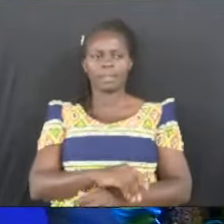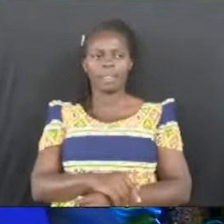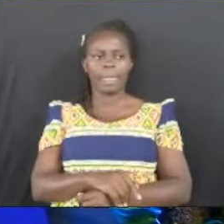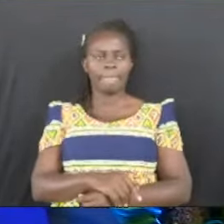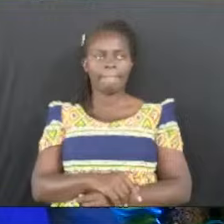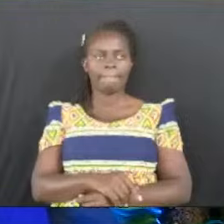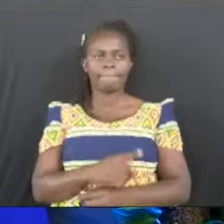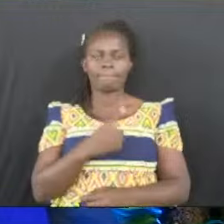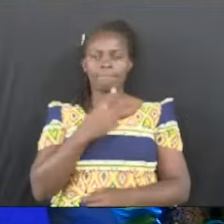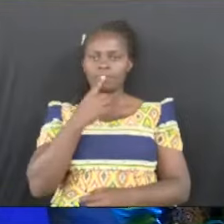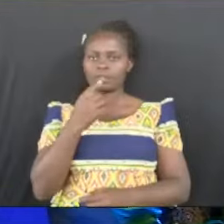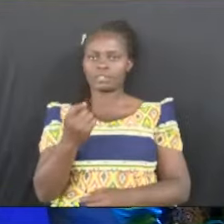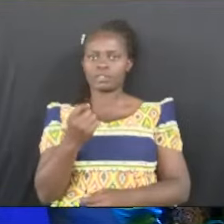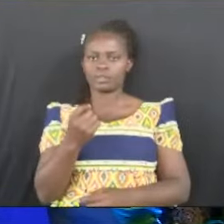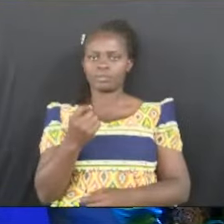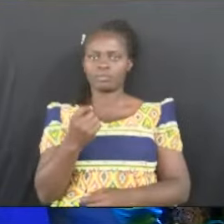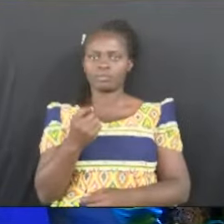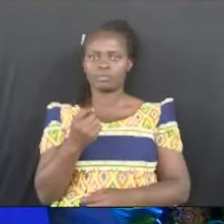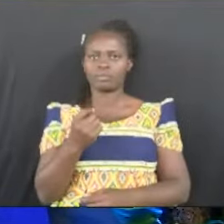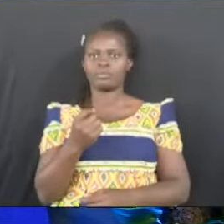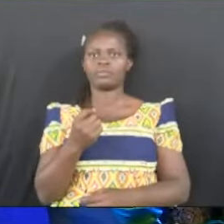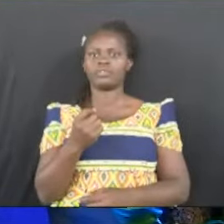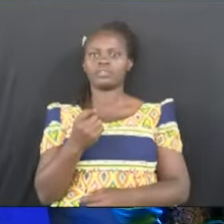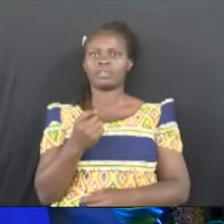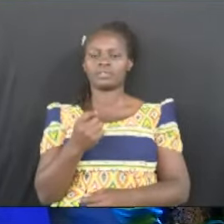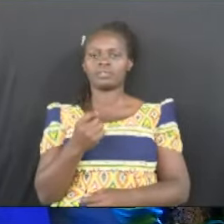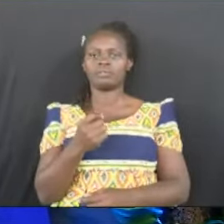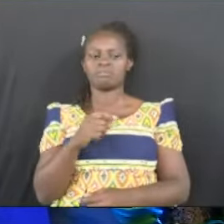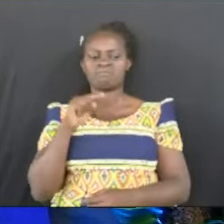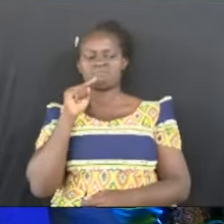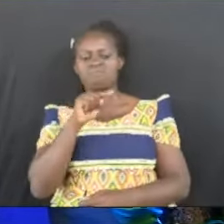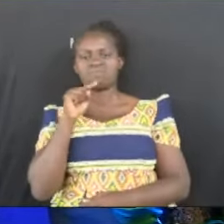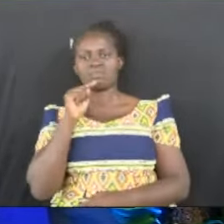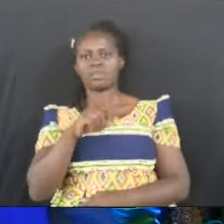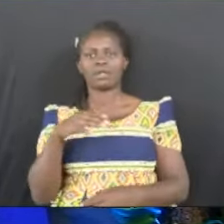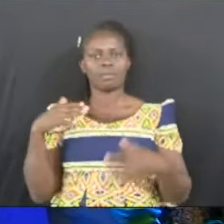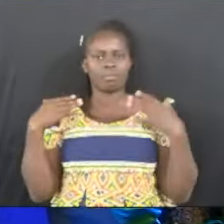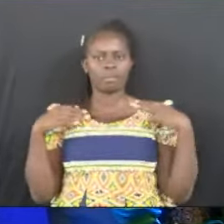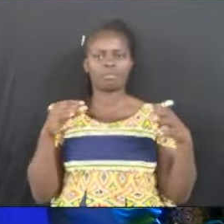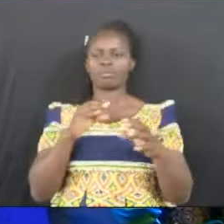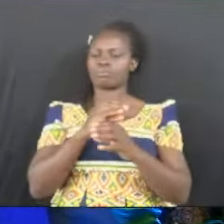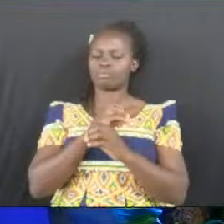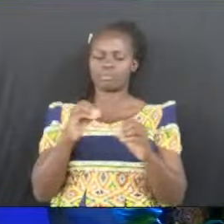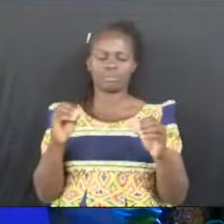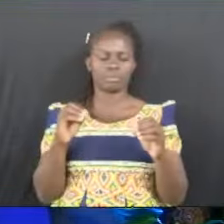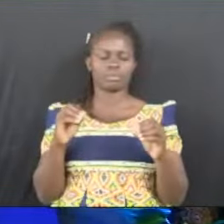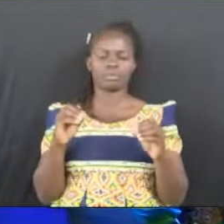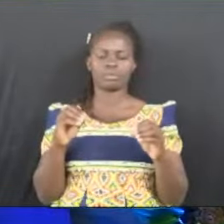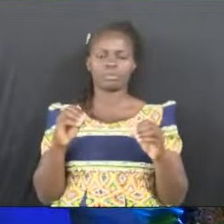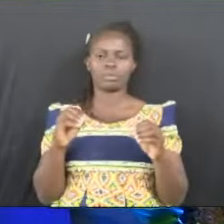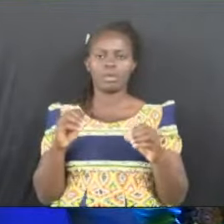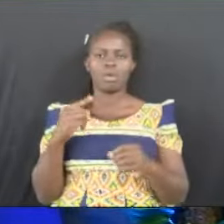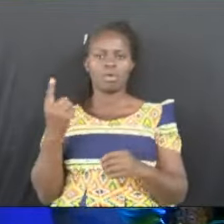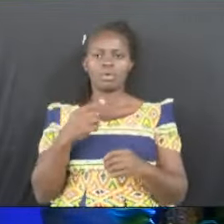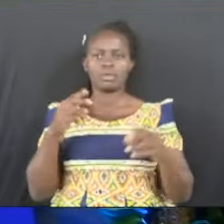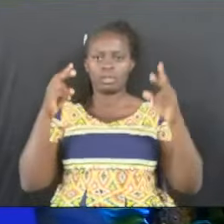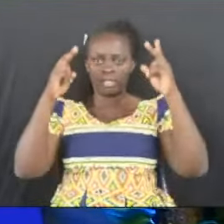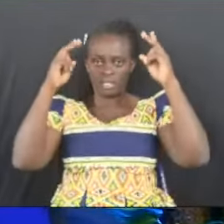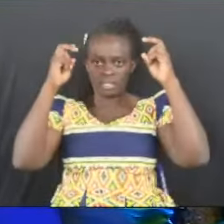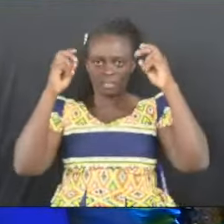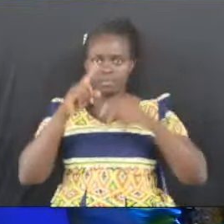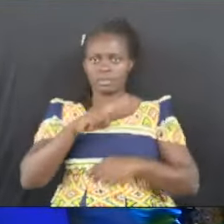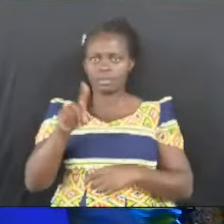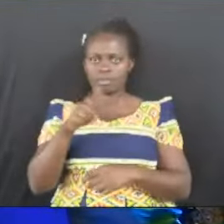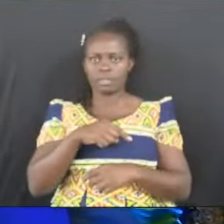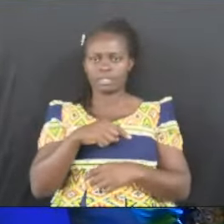So we don't insult. I mean, who is the accuser of the brethren? Satan. We don't want to have anything to